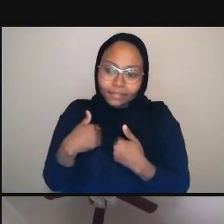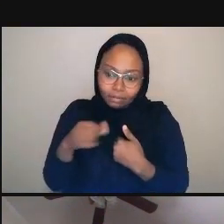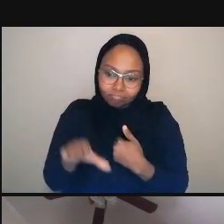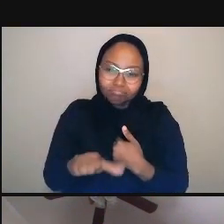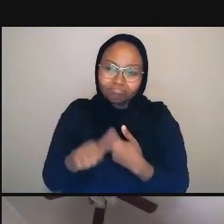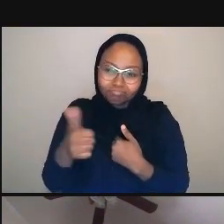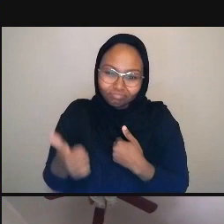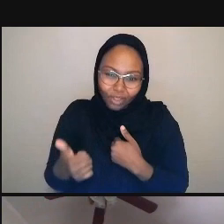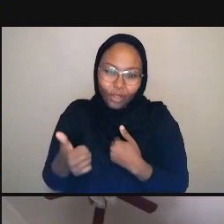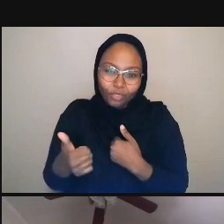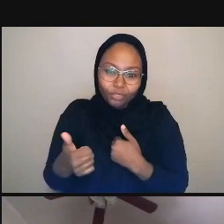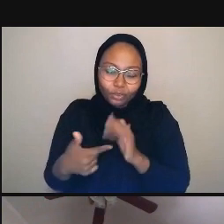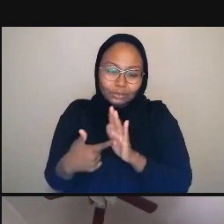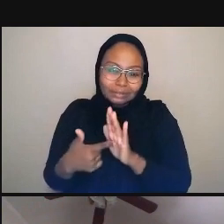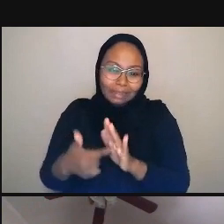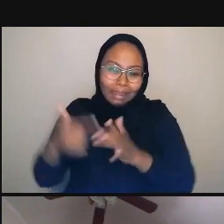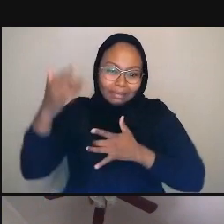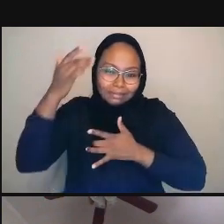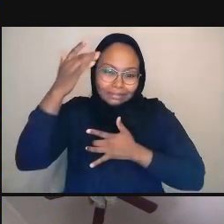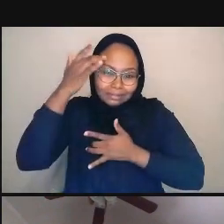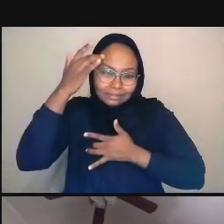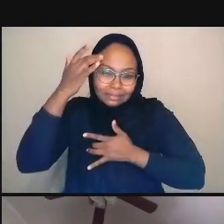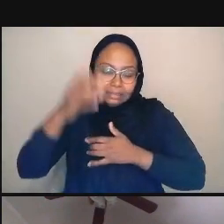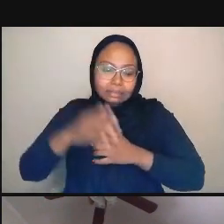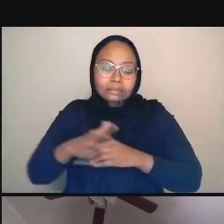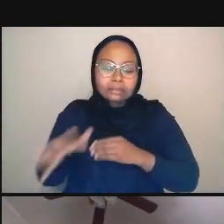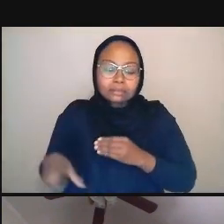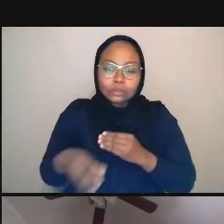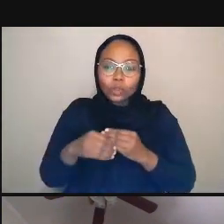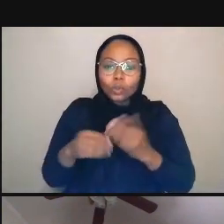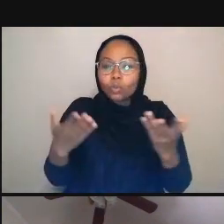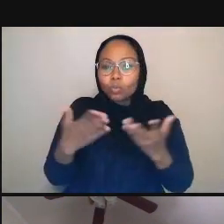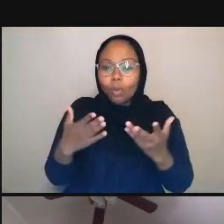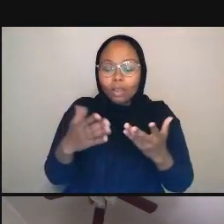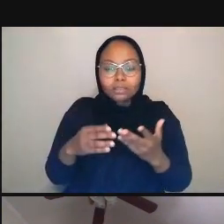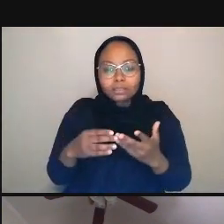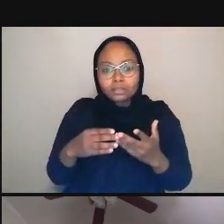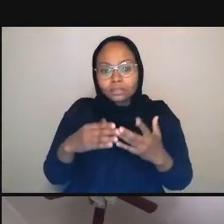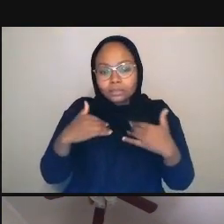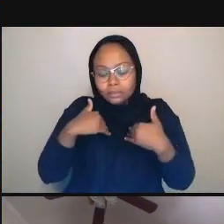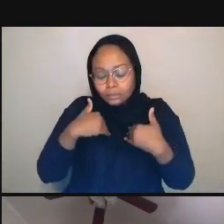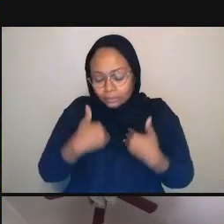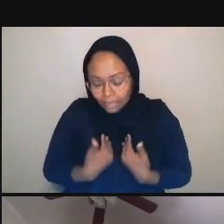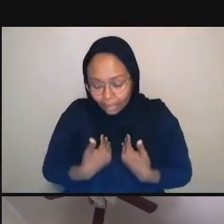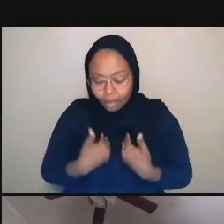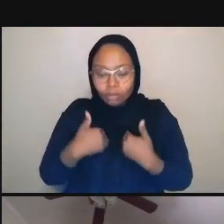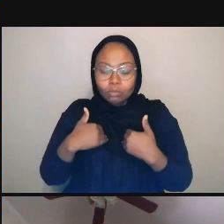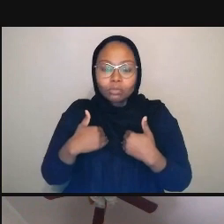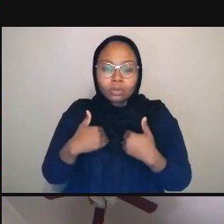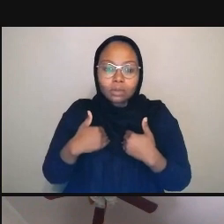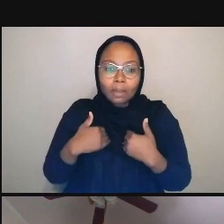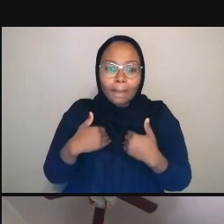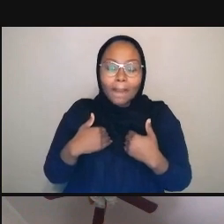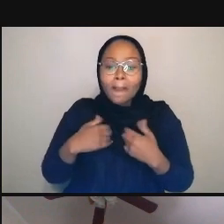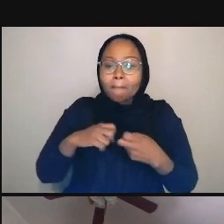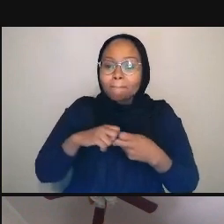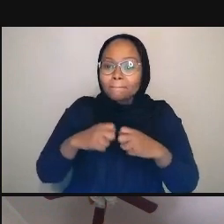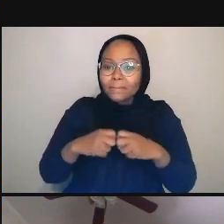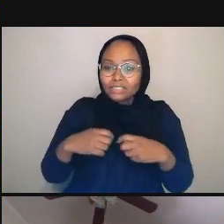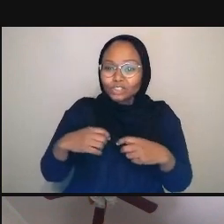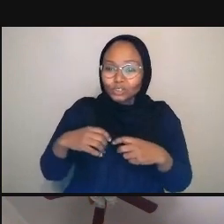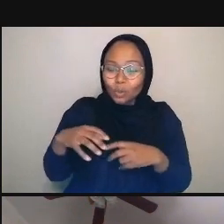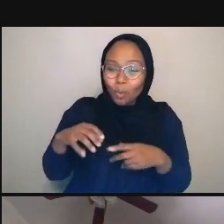and symptoms that include profound fatigue, muscle aches, temperature